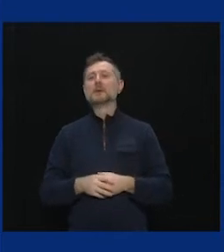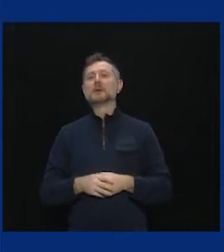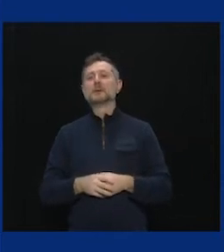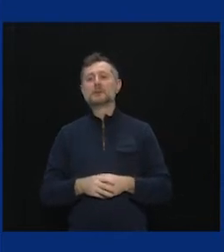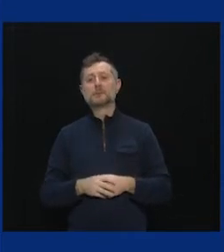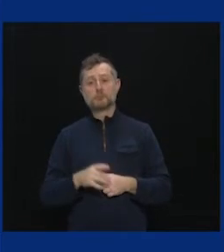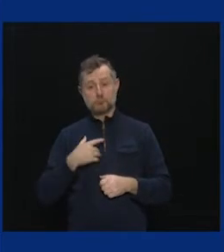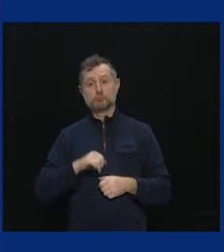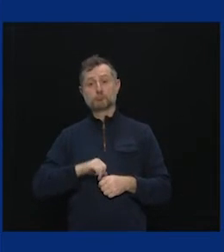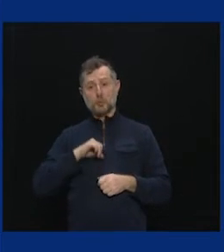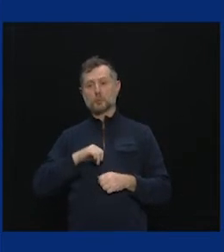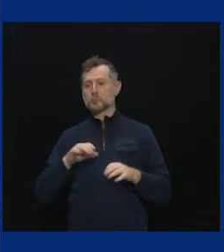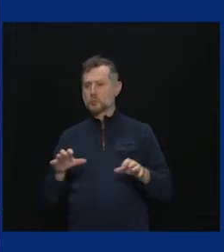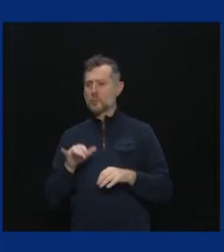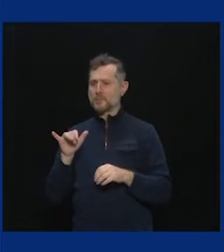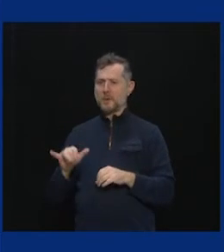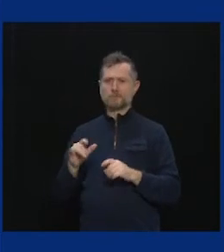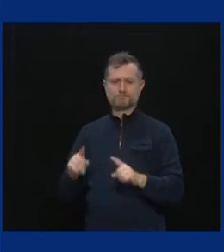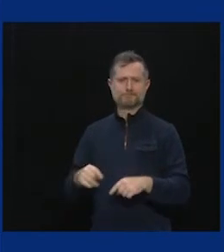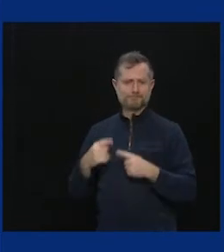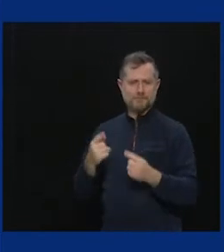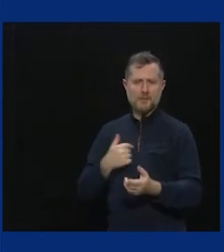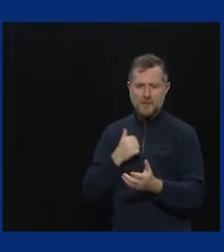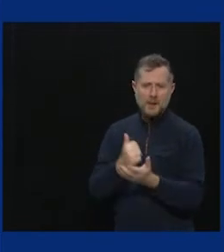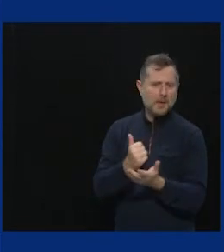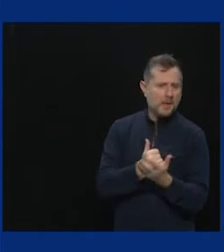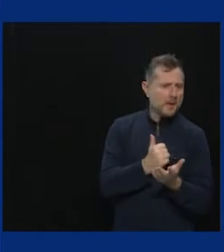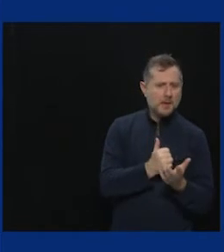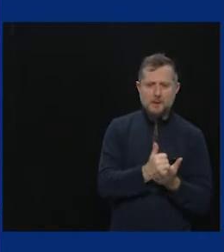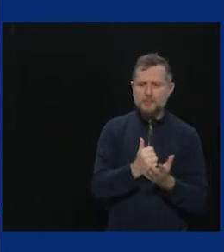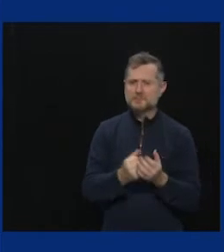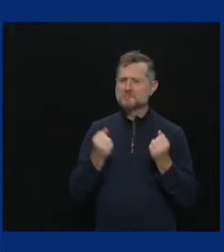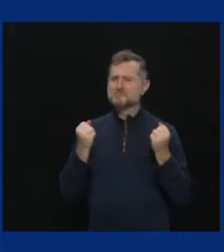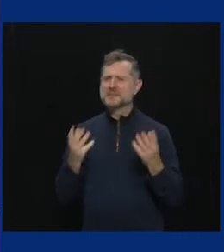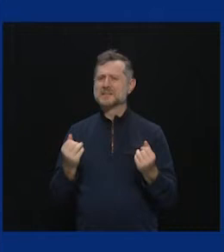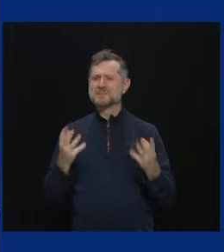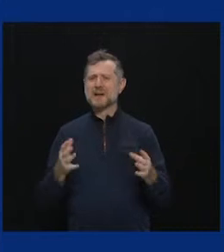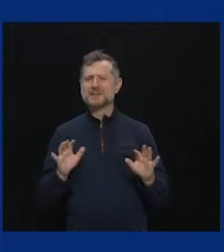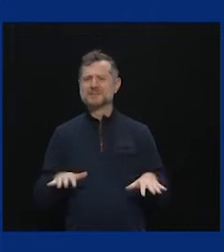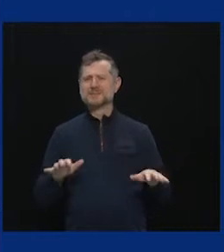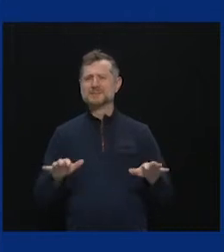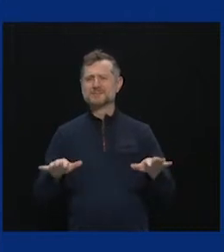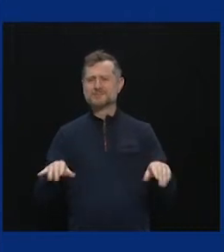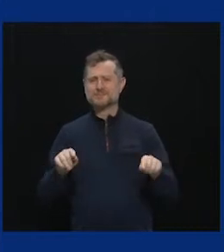proud to be doing that. We have been able to help many, but there are also